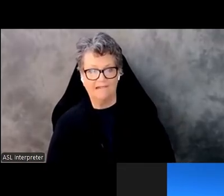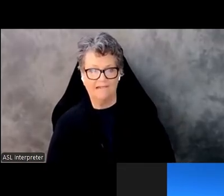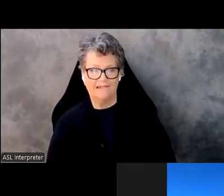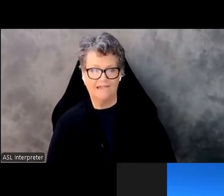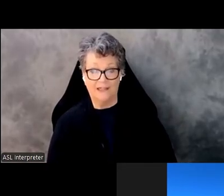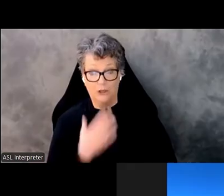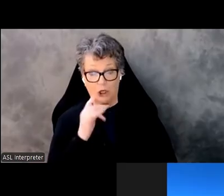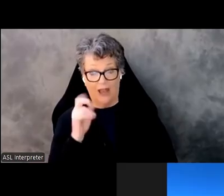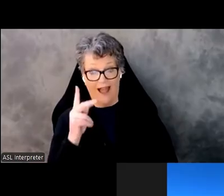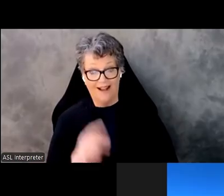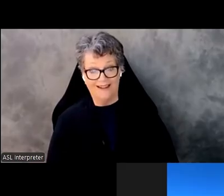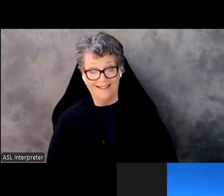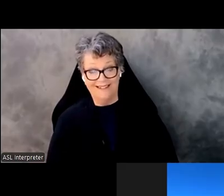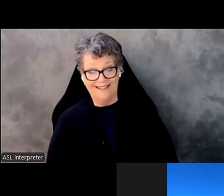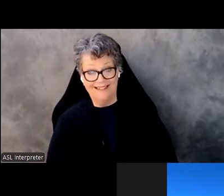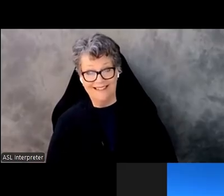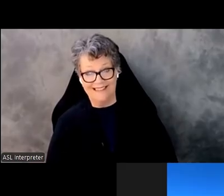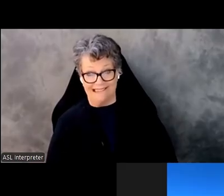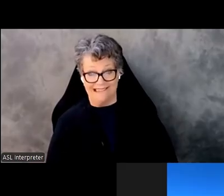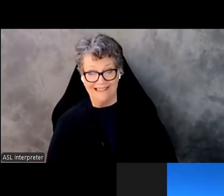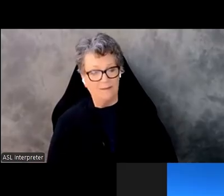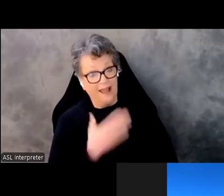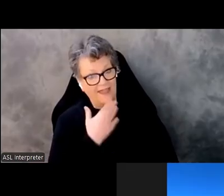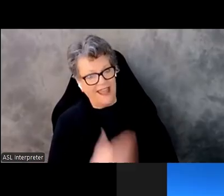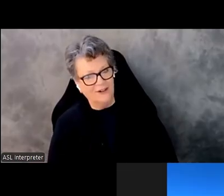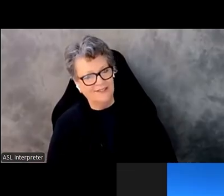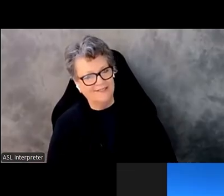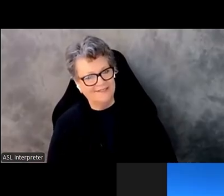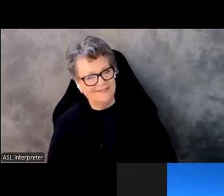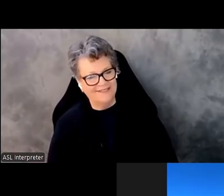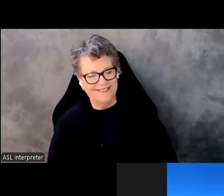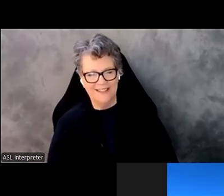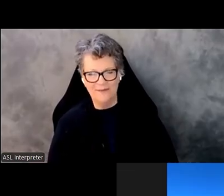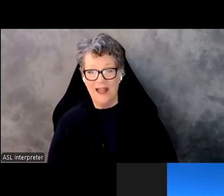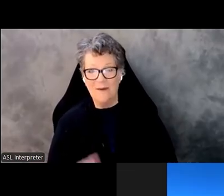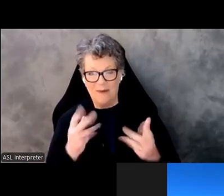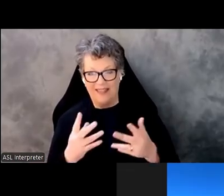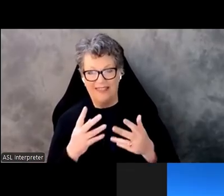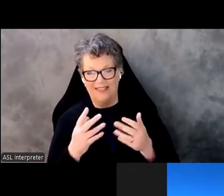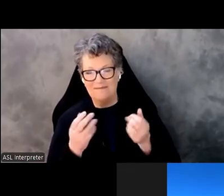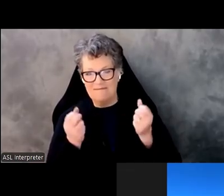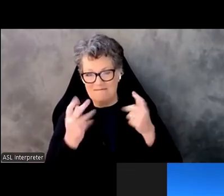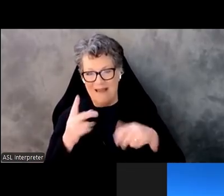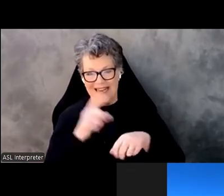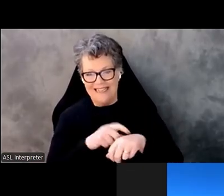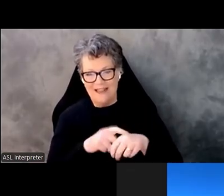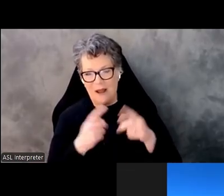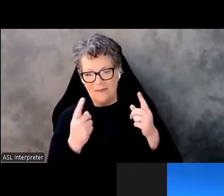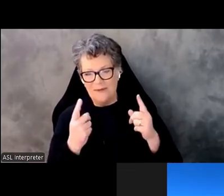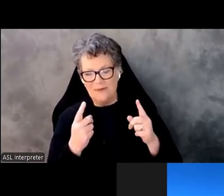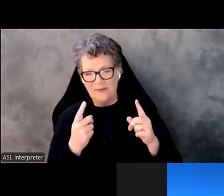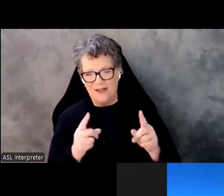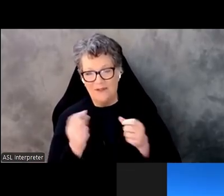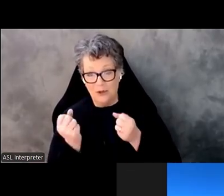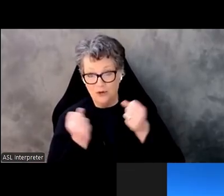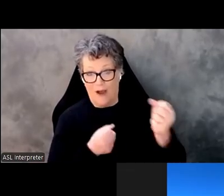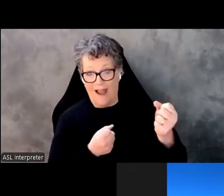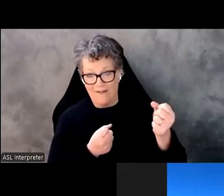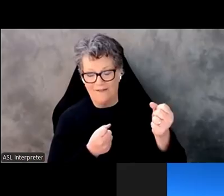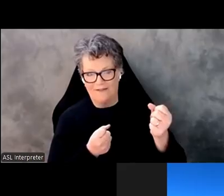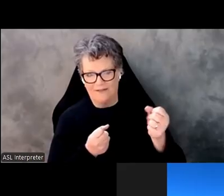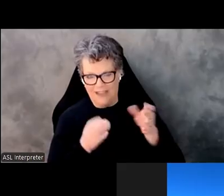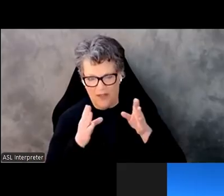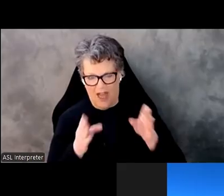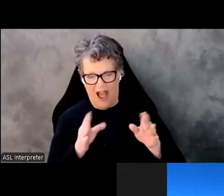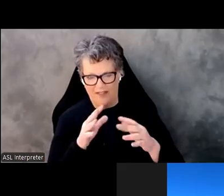Good luck. Thank you. But lots of times if you drive down a